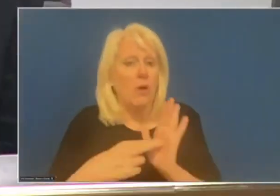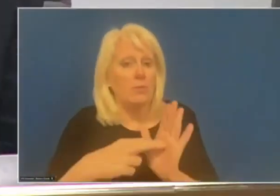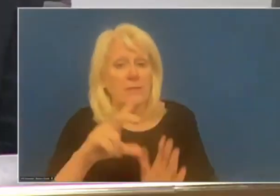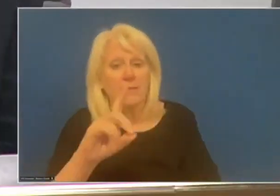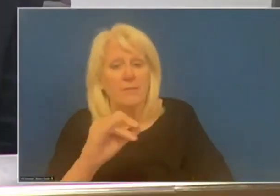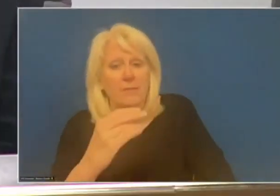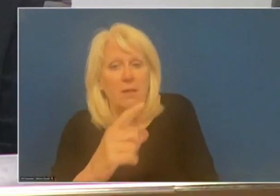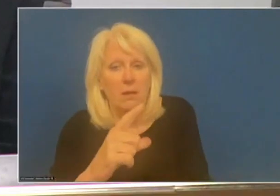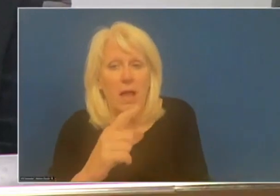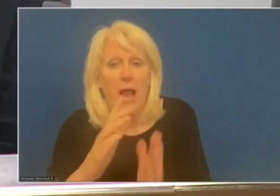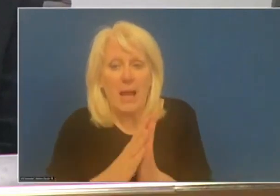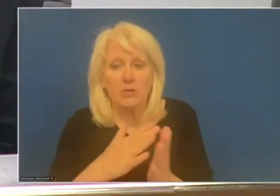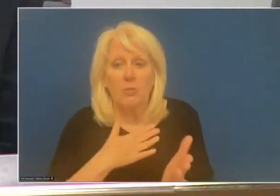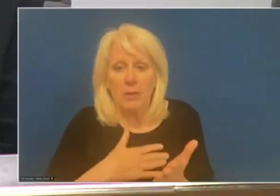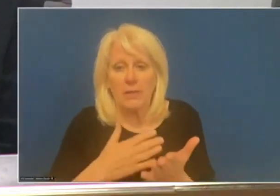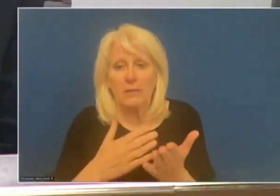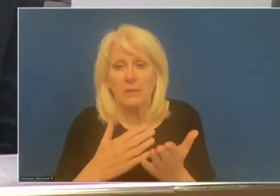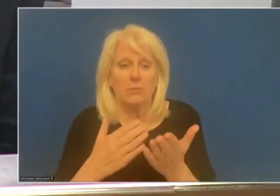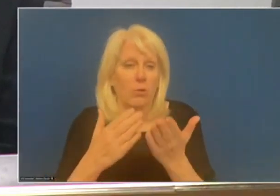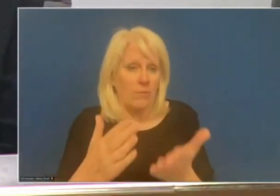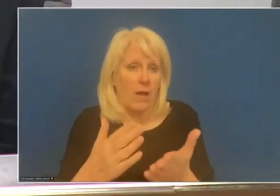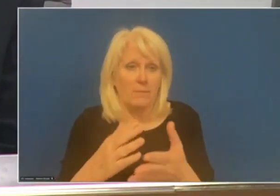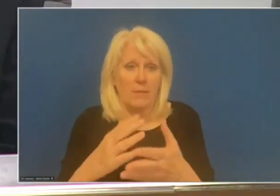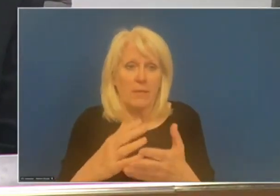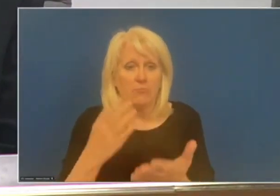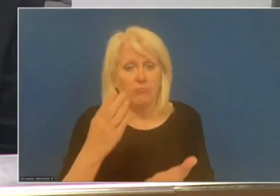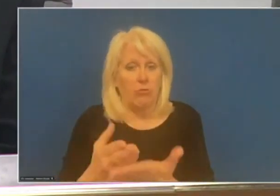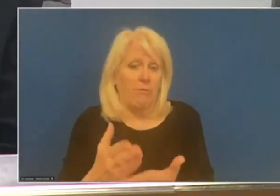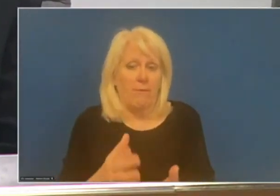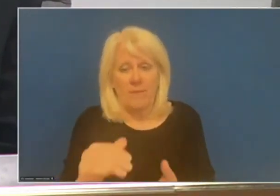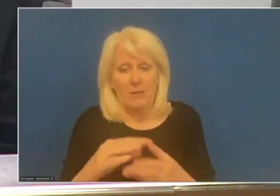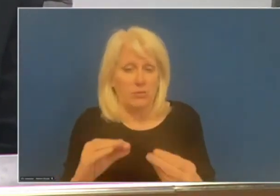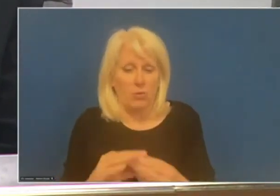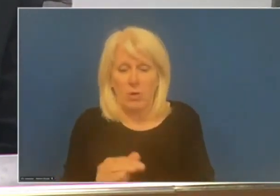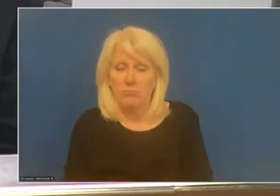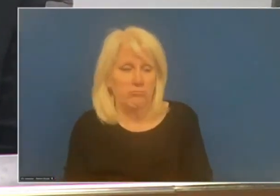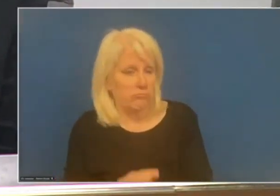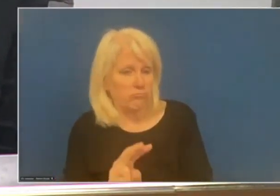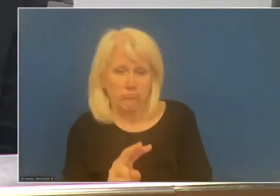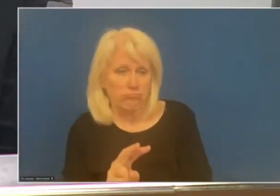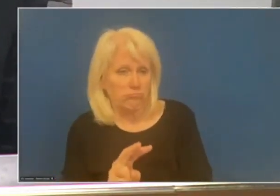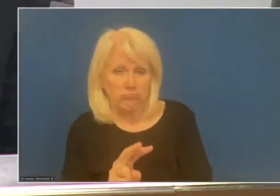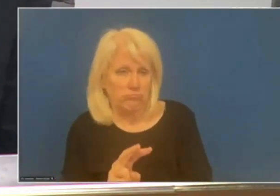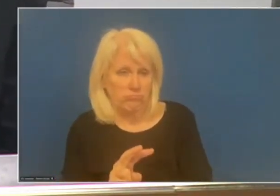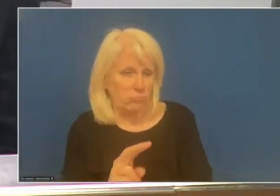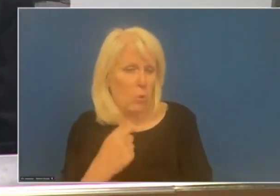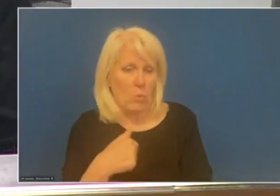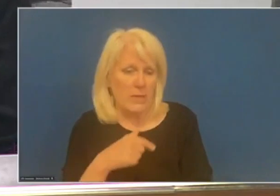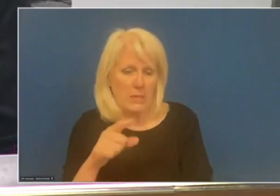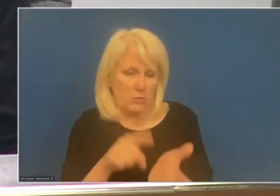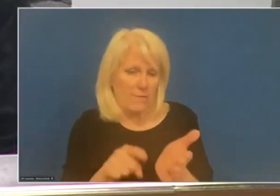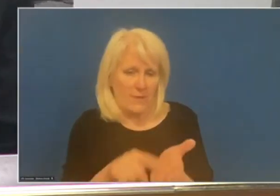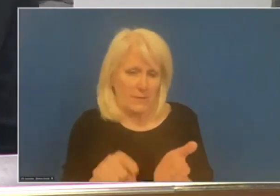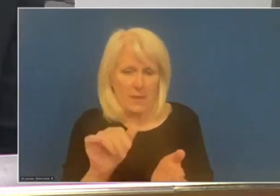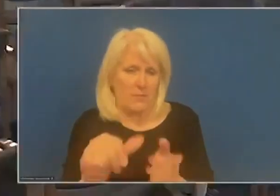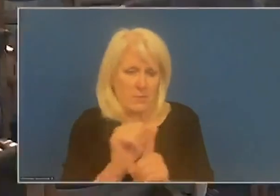you please provide me as much detail as you can about that, because I think that needs to be investigated.